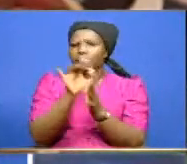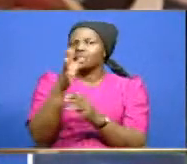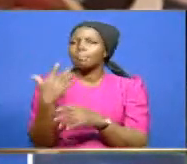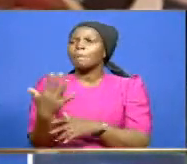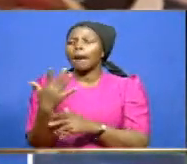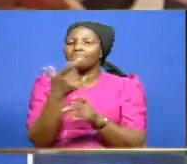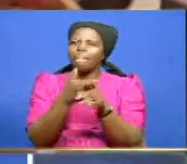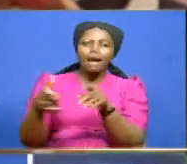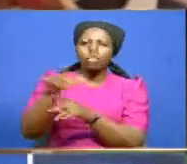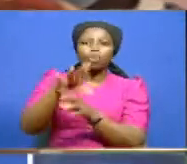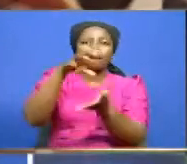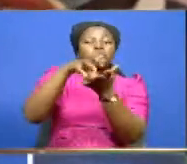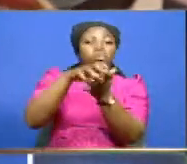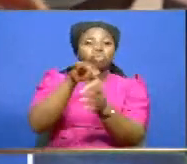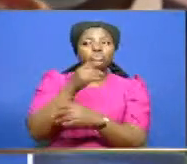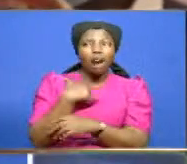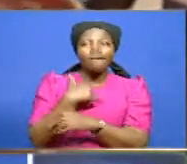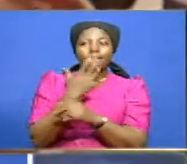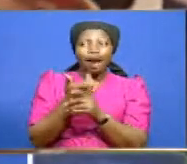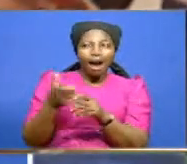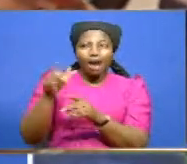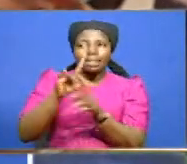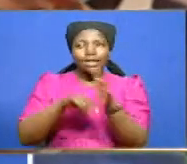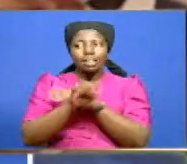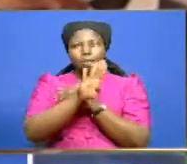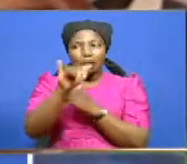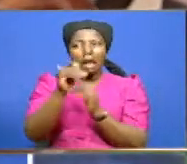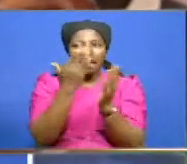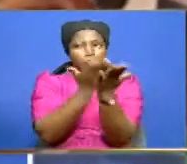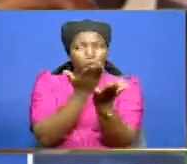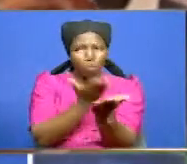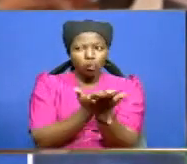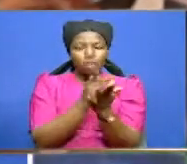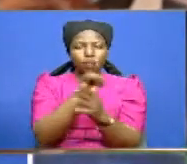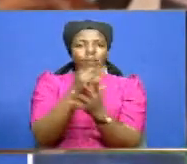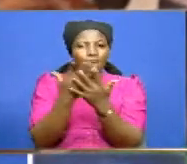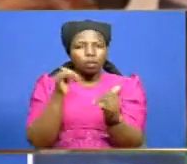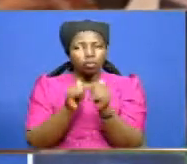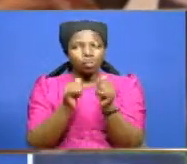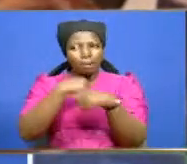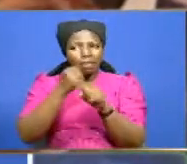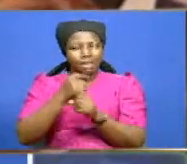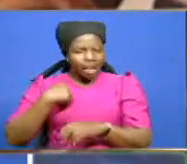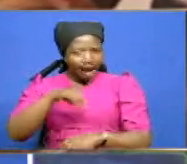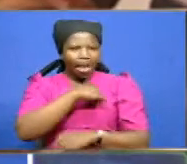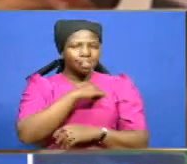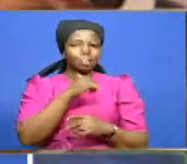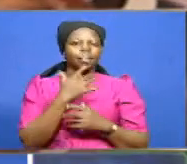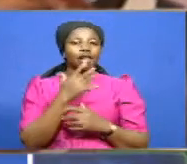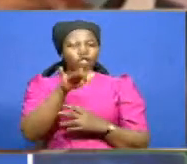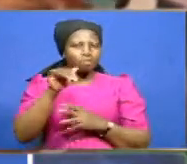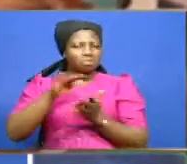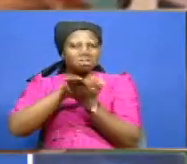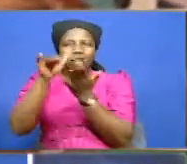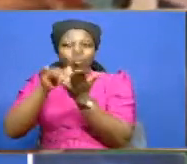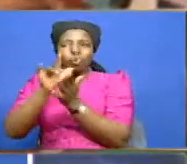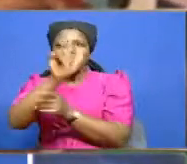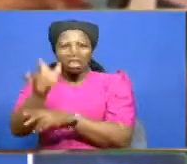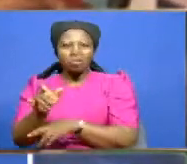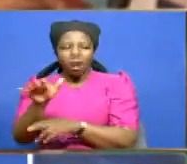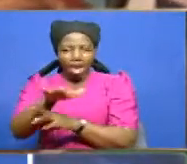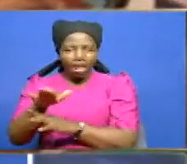seats ambazo mmeongeza katika BBI proposal is something that is making us from the Central Region